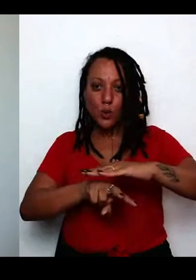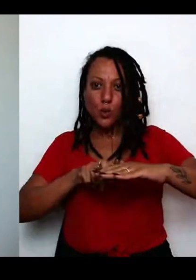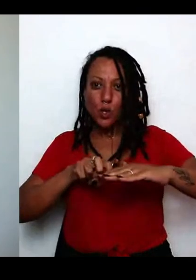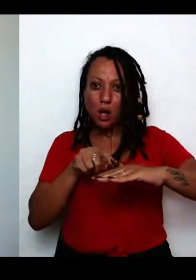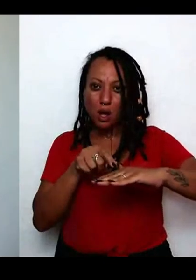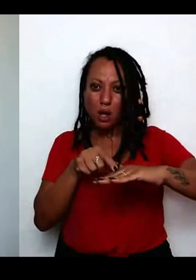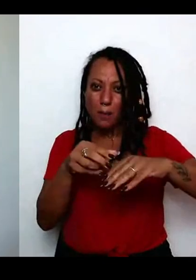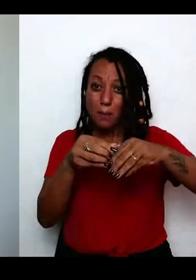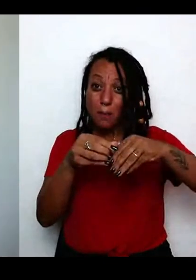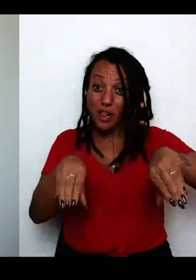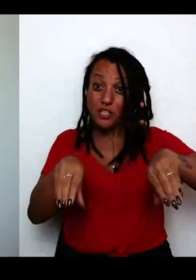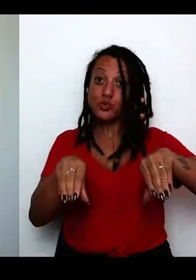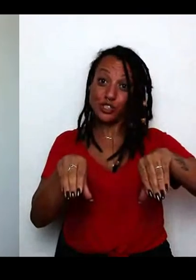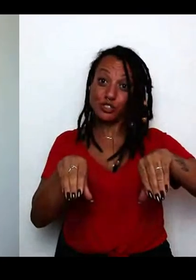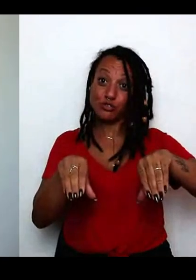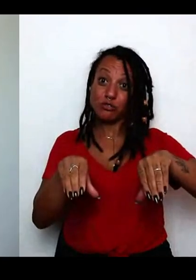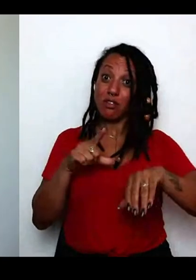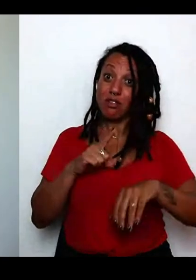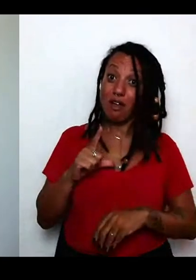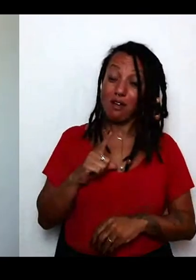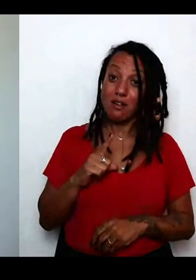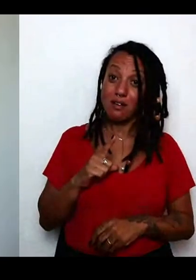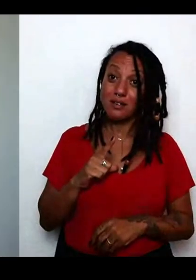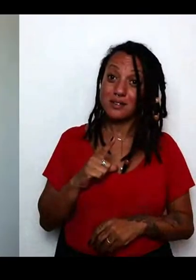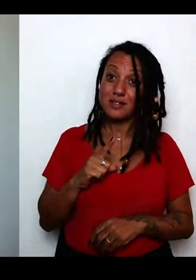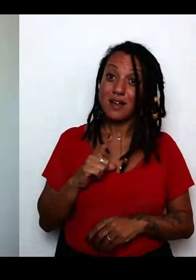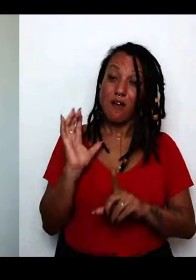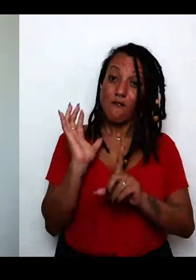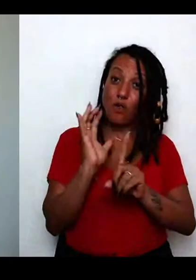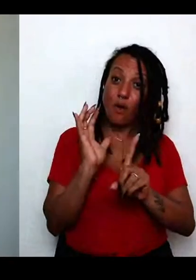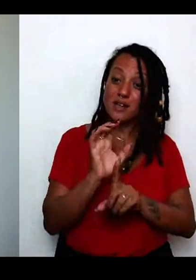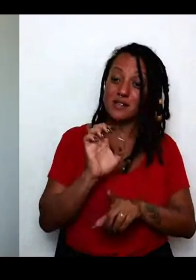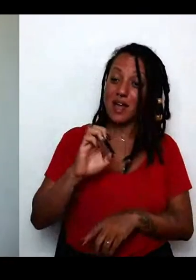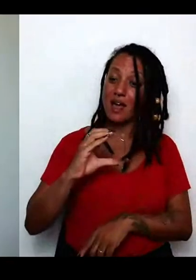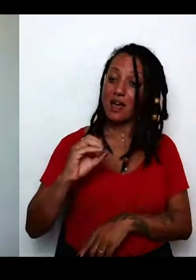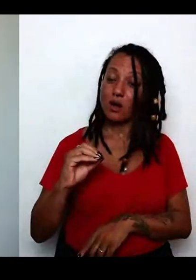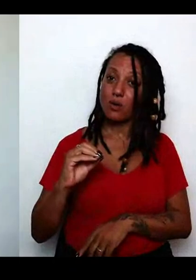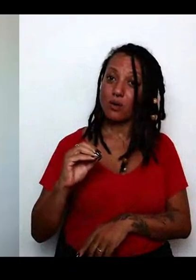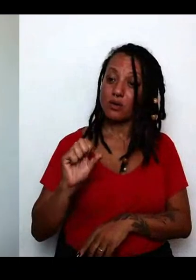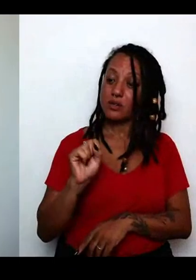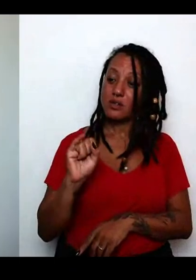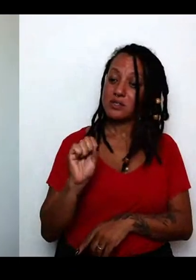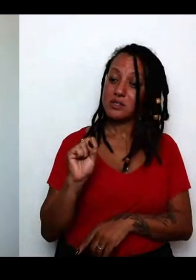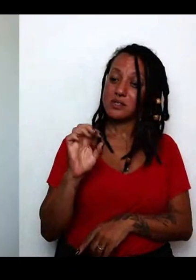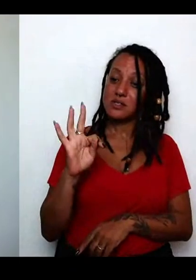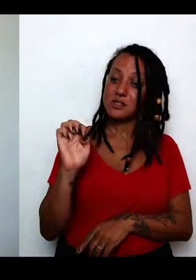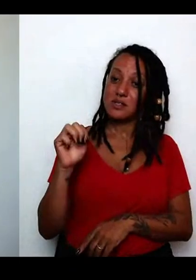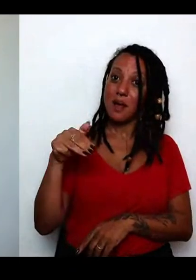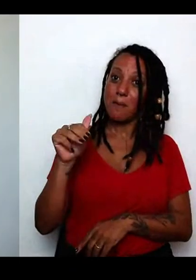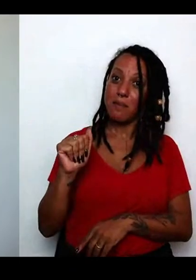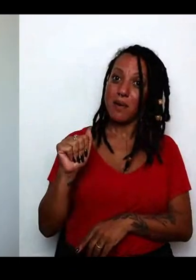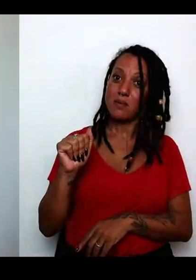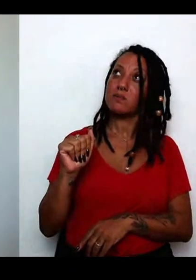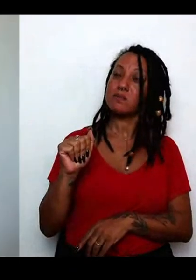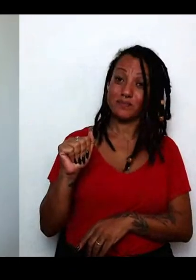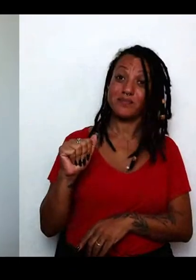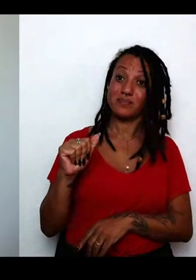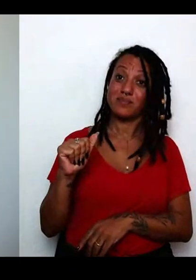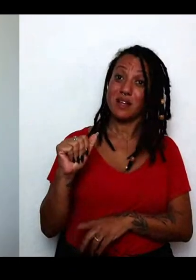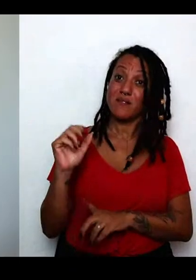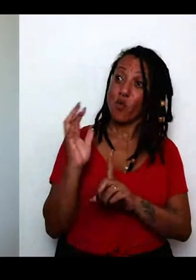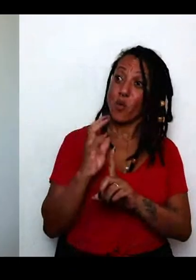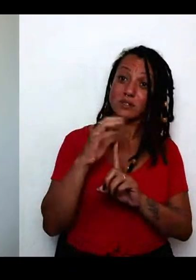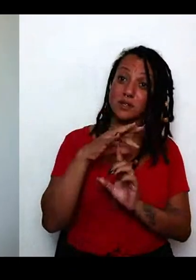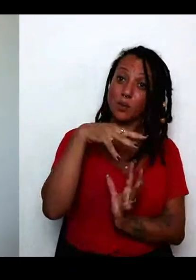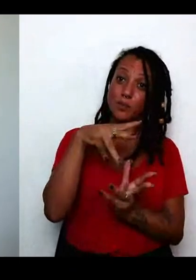ecosystems which extend to you know all around the planet essentially because water is move and you cannot